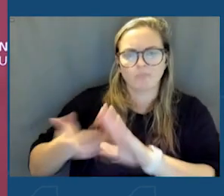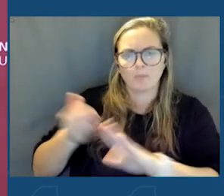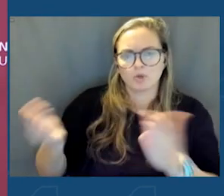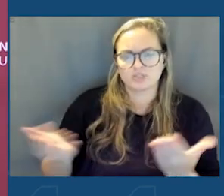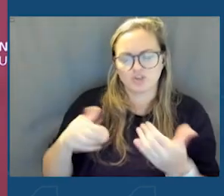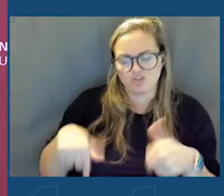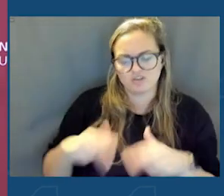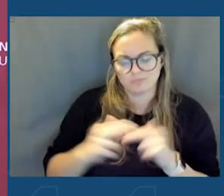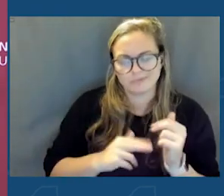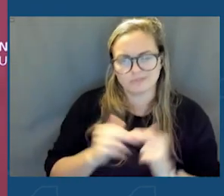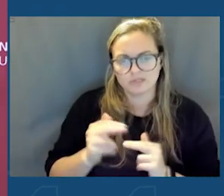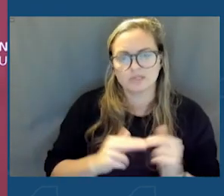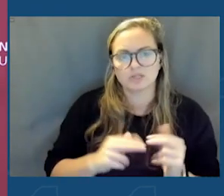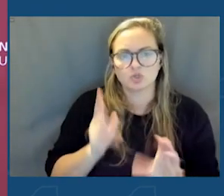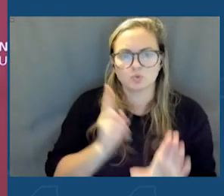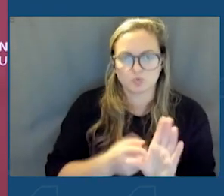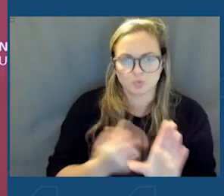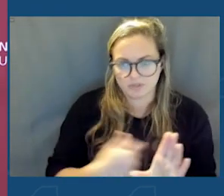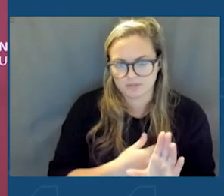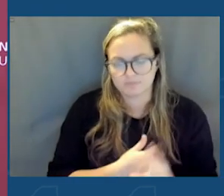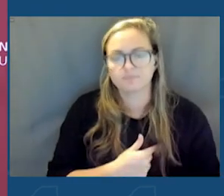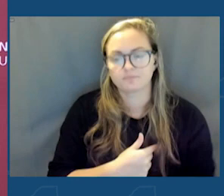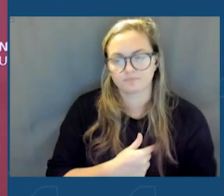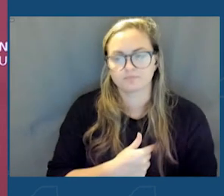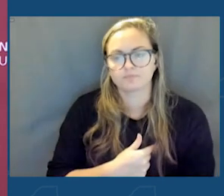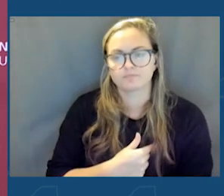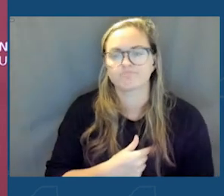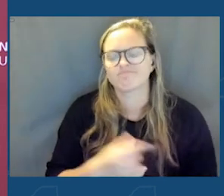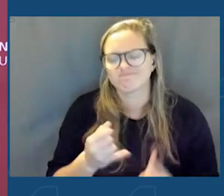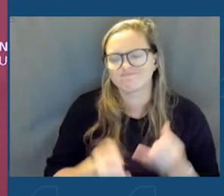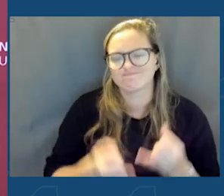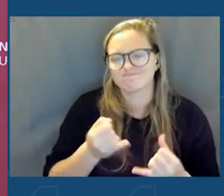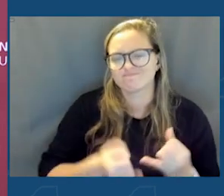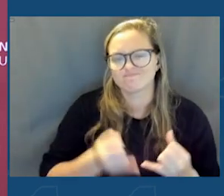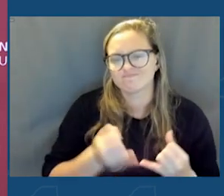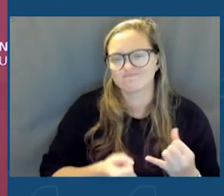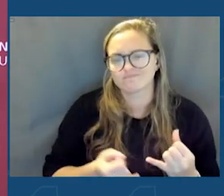building to join us. And then finally, there are